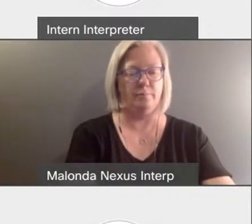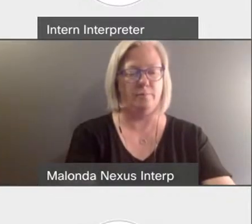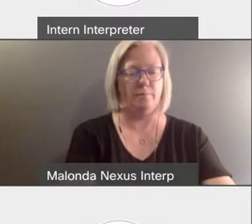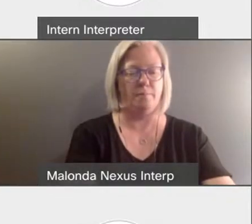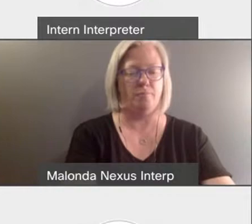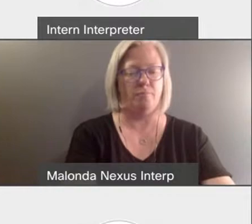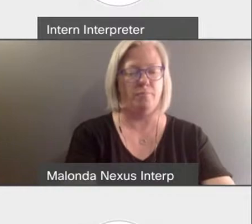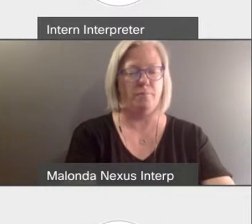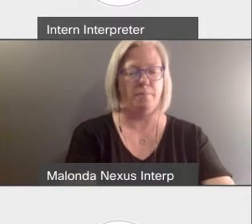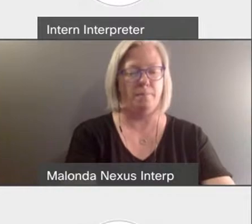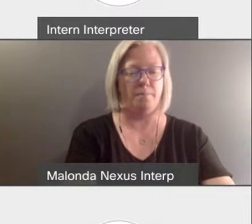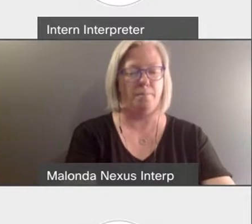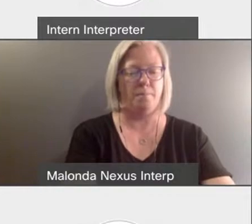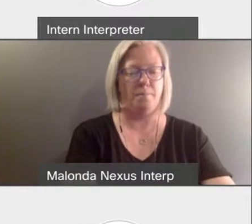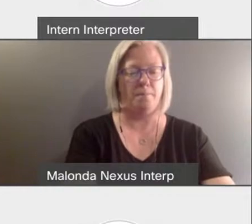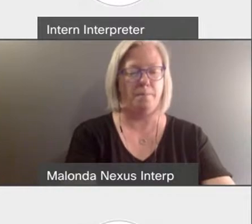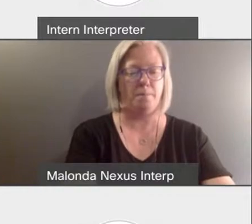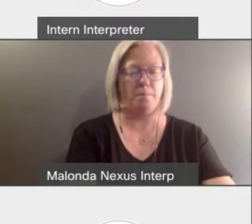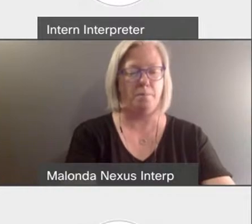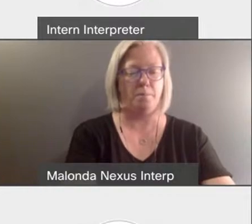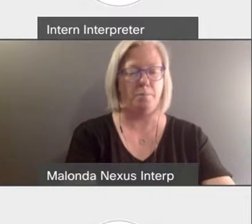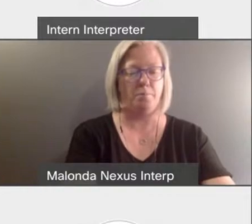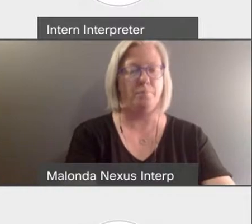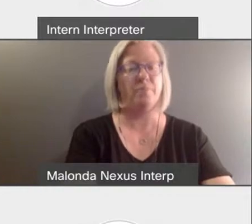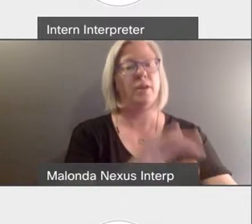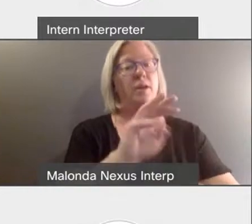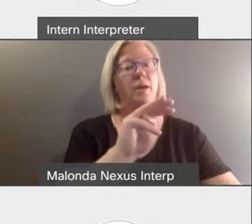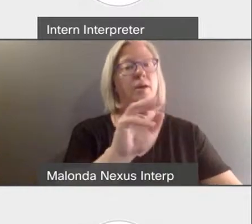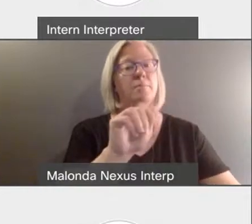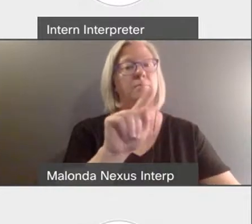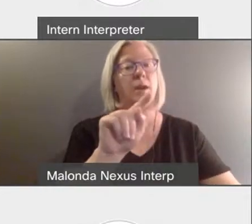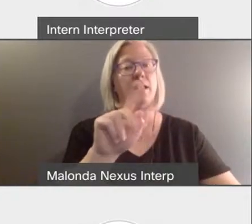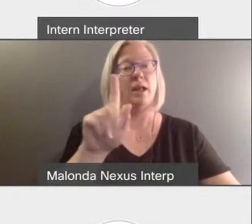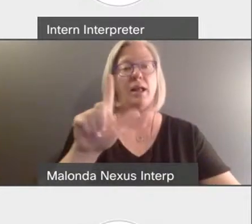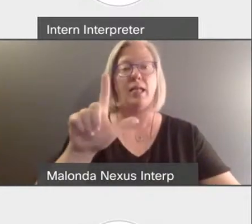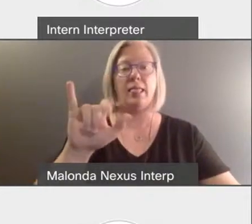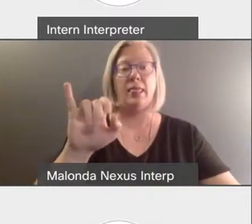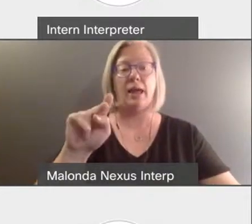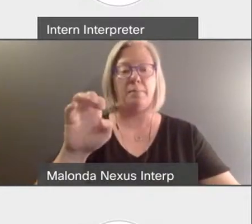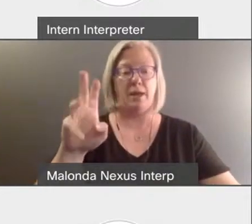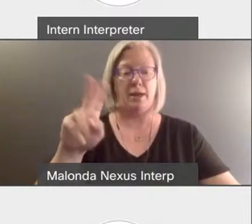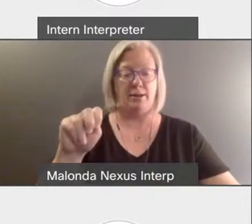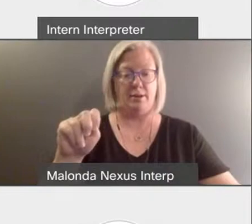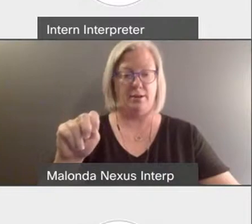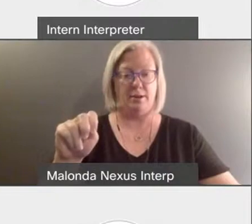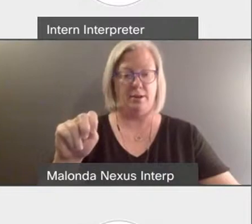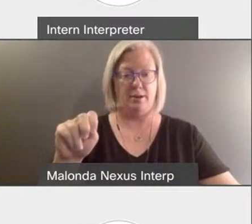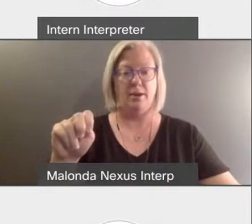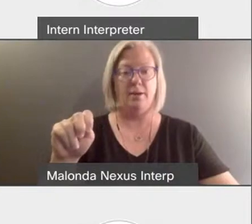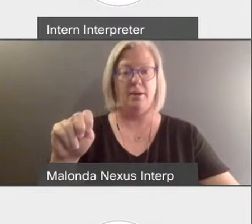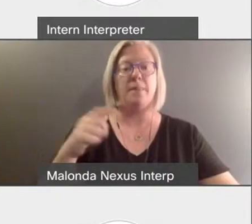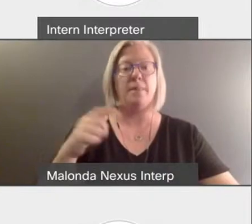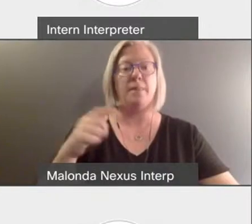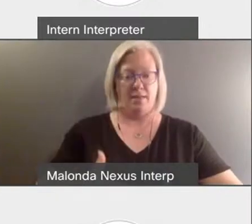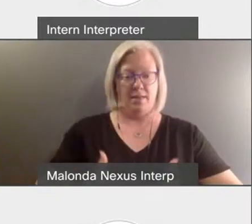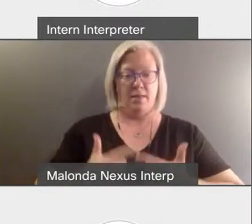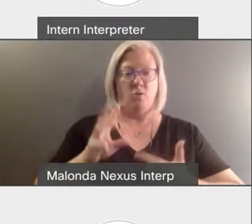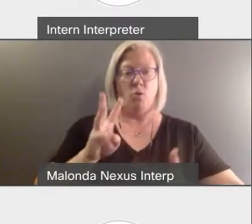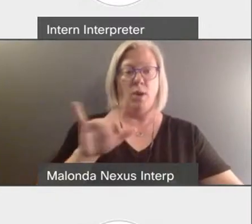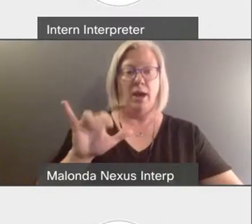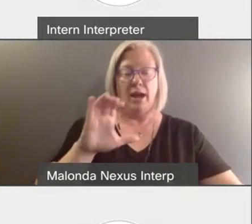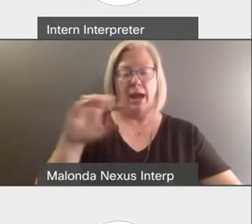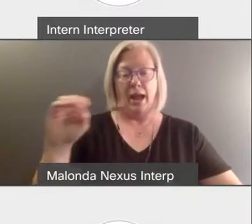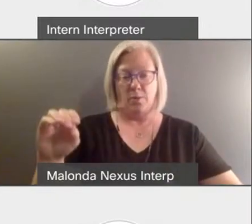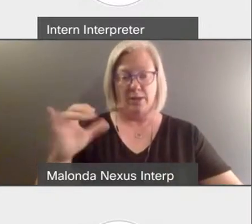Thank you very much. My name is Matt Kleinman. I'm a Johnson County born, Blue Valley West and KU grad, and now Wyandotte County resident. I appreciate the